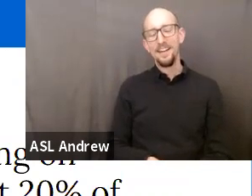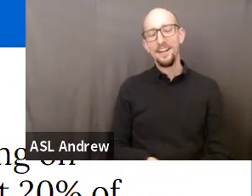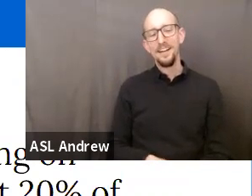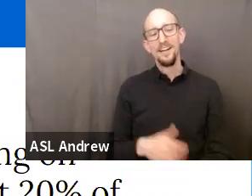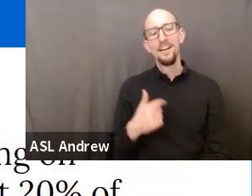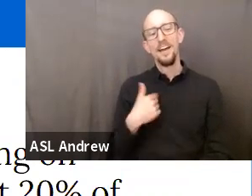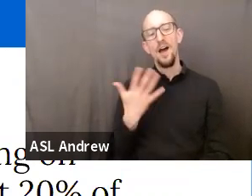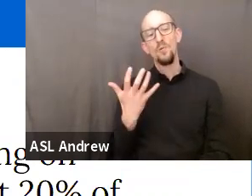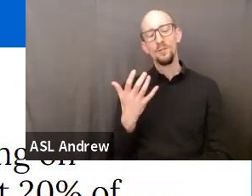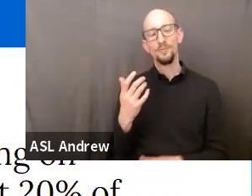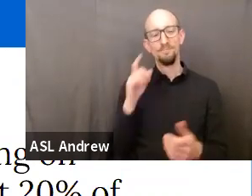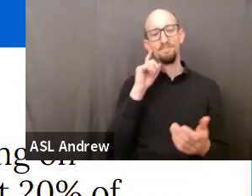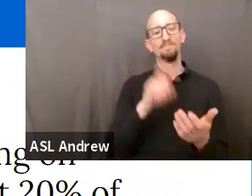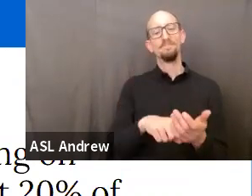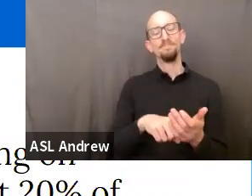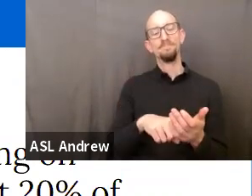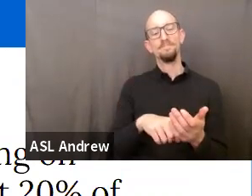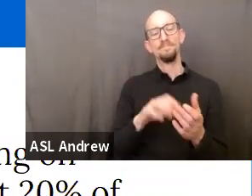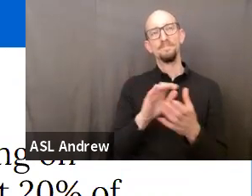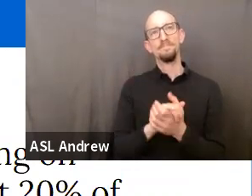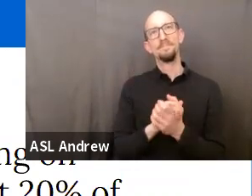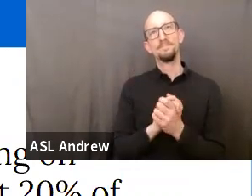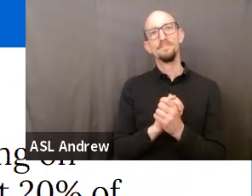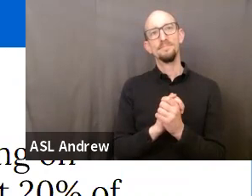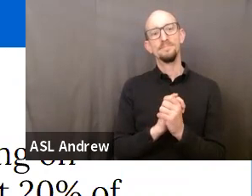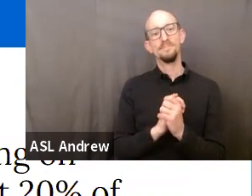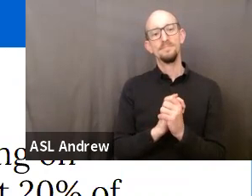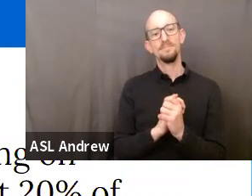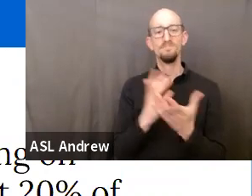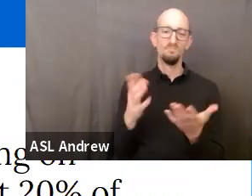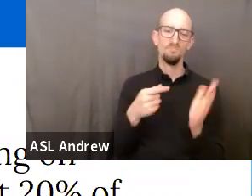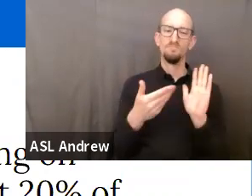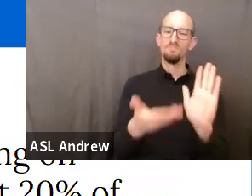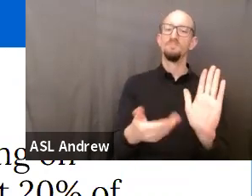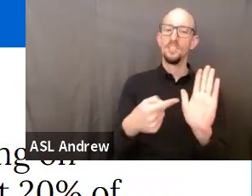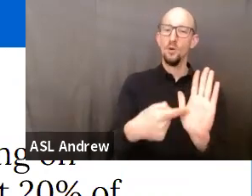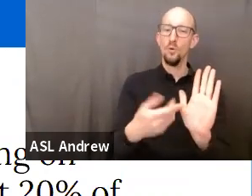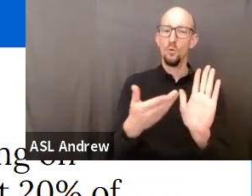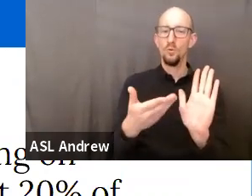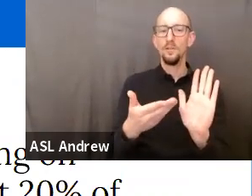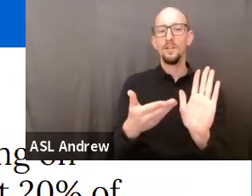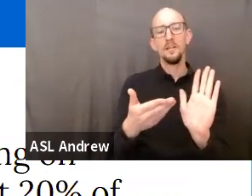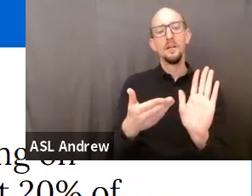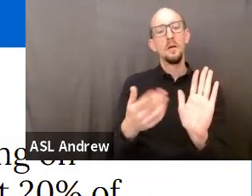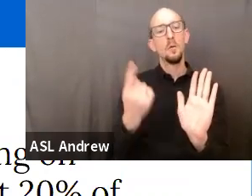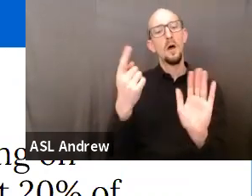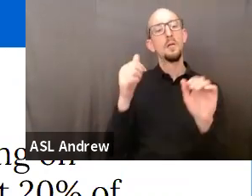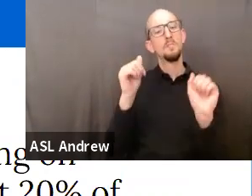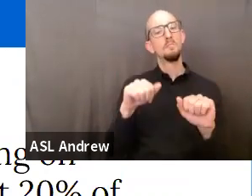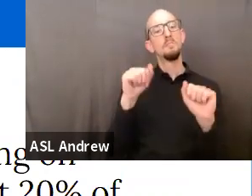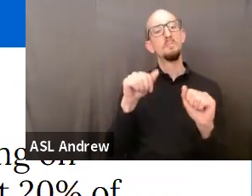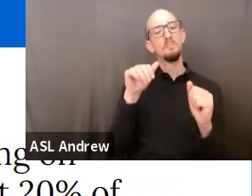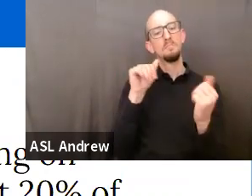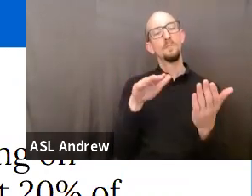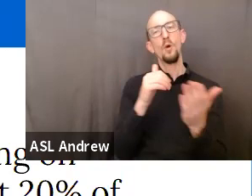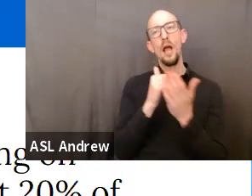display a potential thinking to